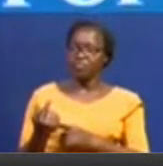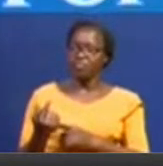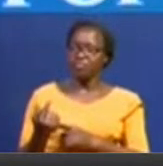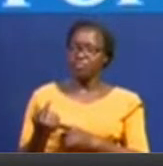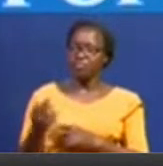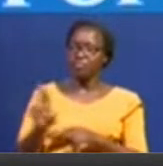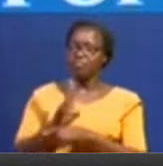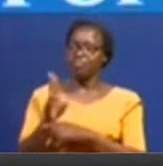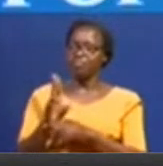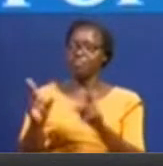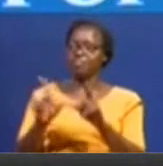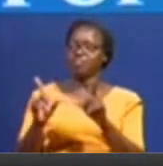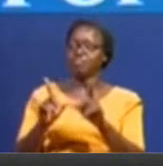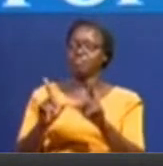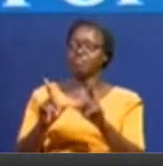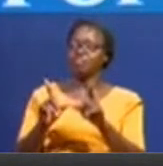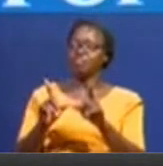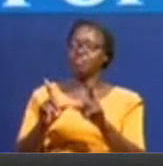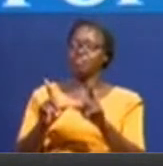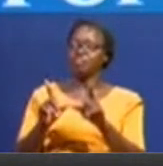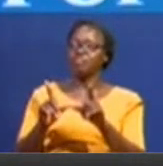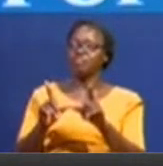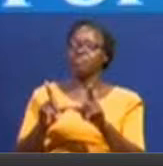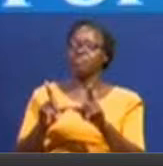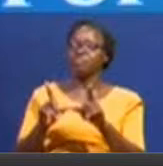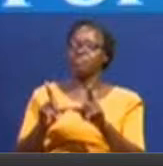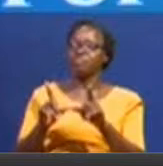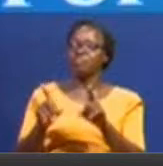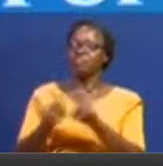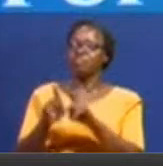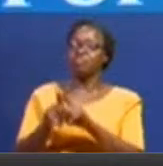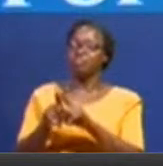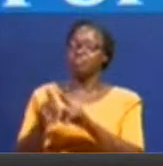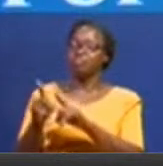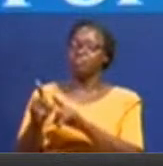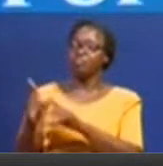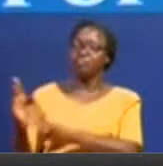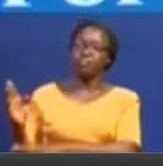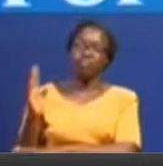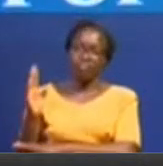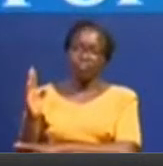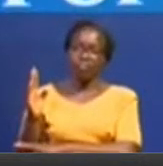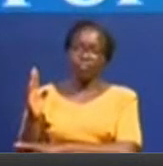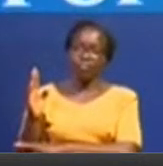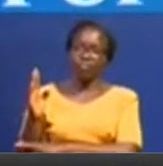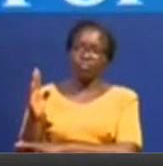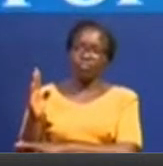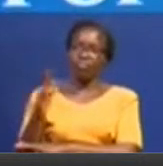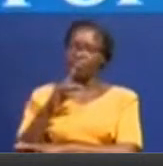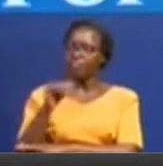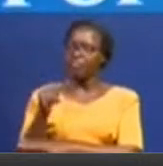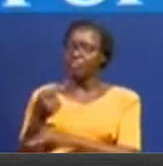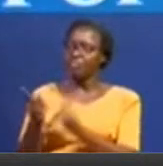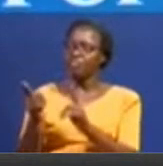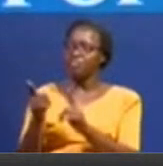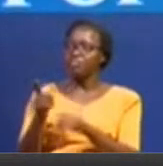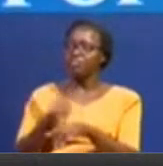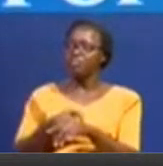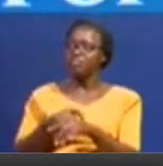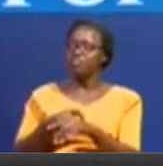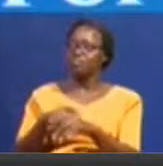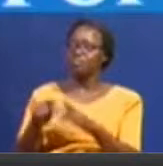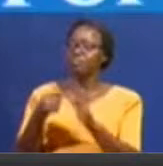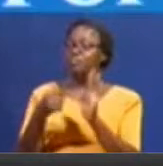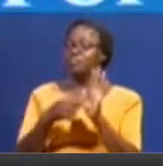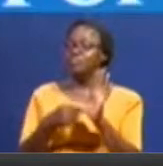use that title as a security or logbook. So, but at the time we get to that